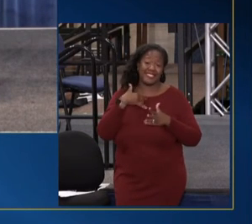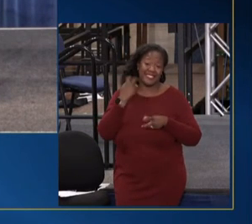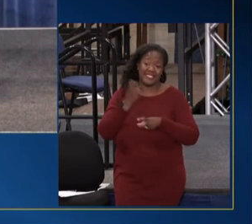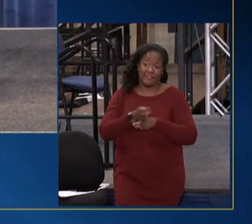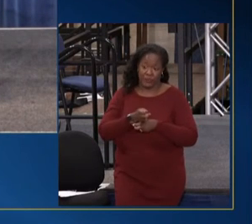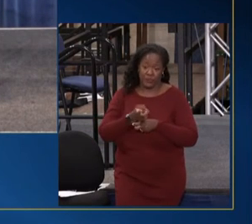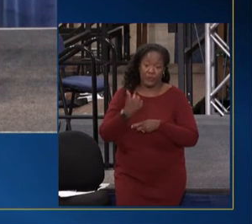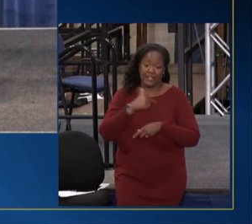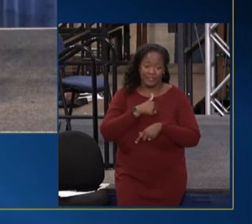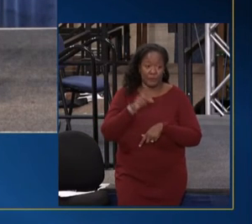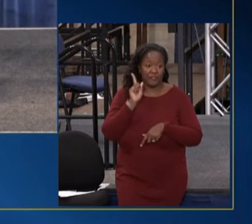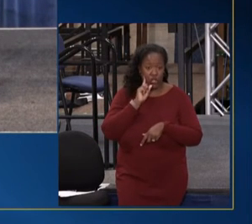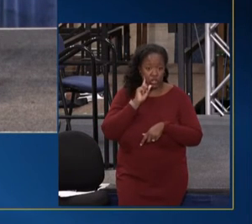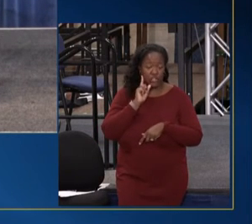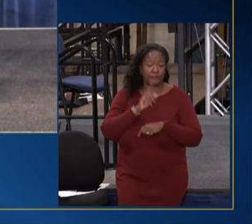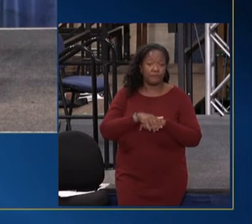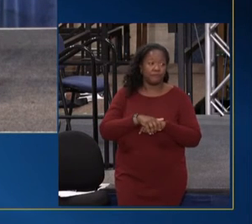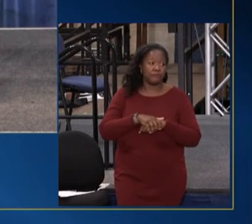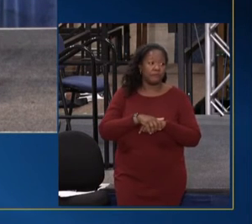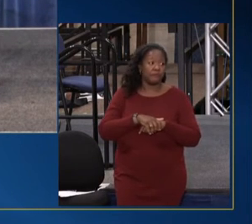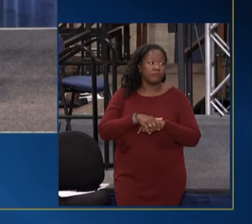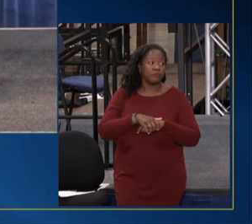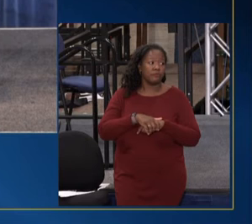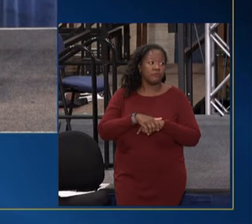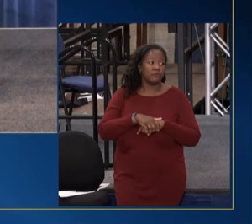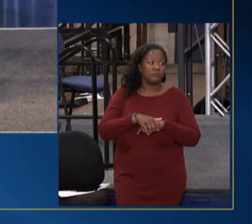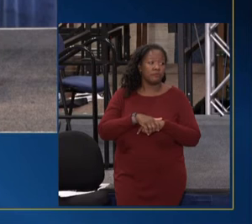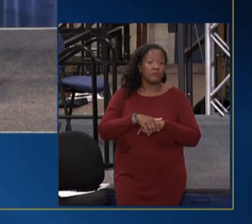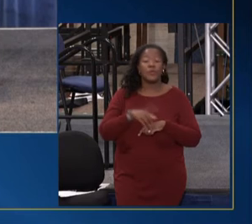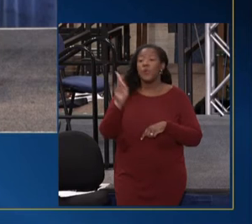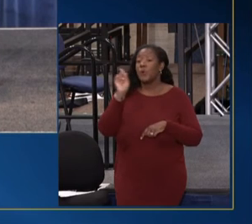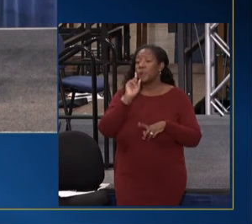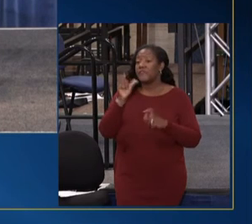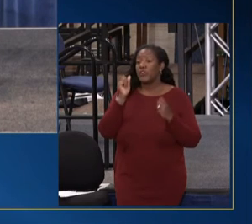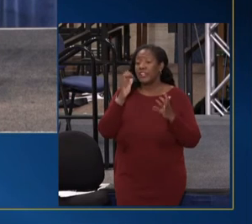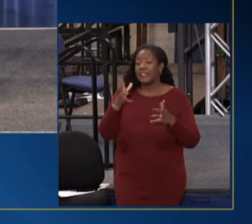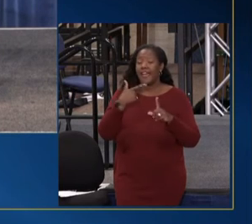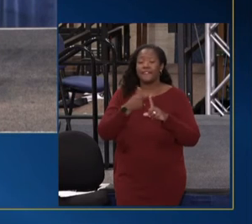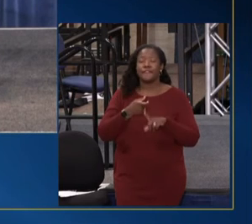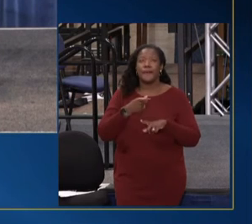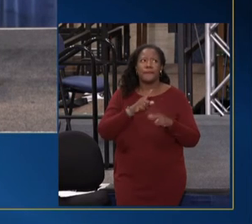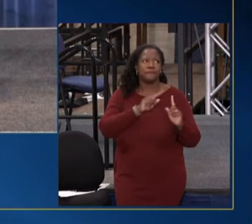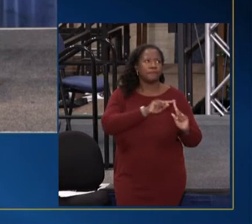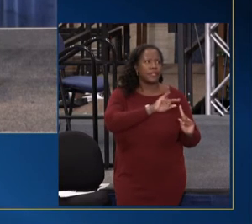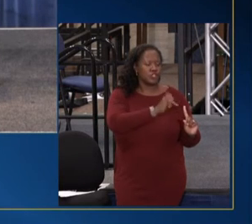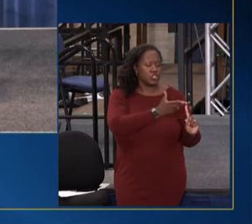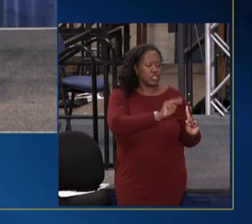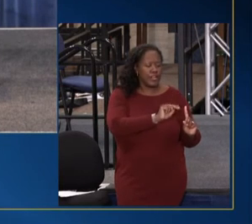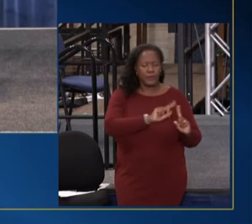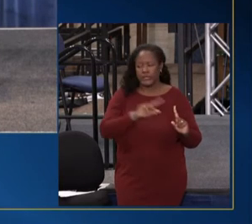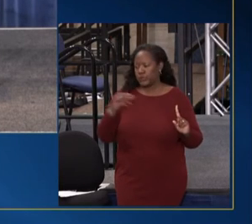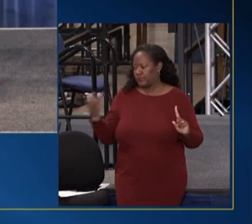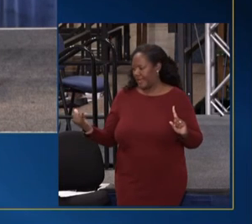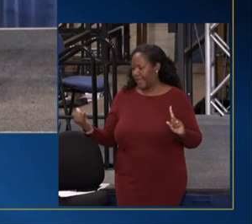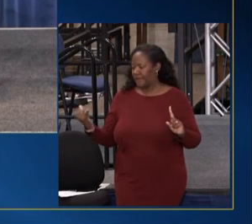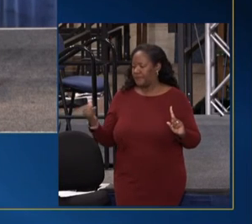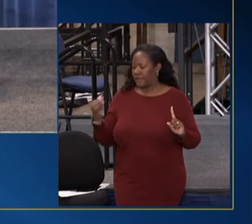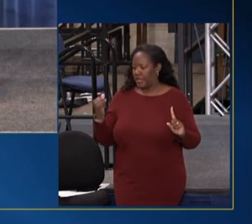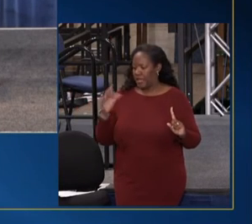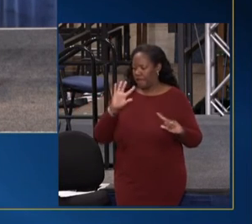we've been hearing, for the community. You know, we've heard a lot, you know, from January until now, until this moment, about